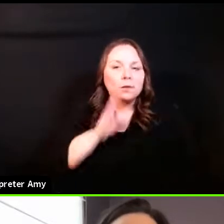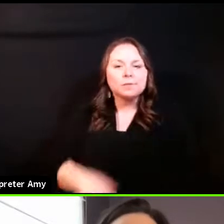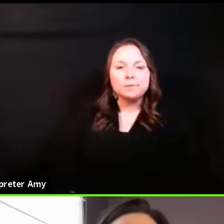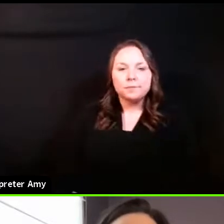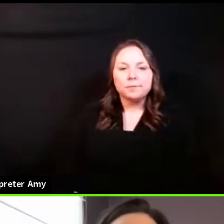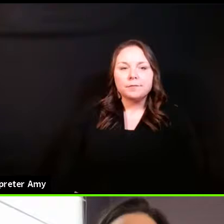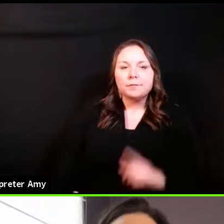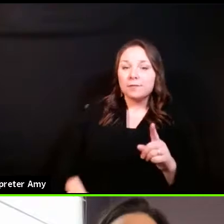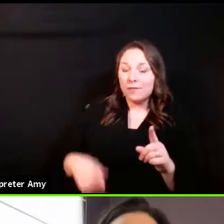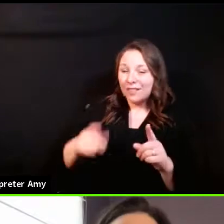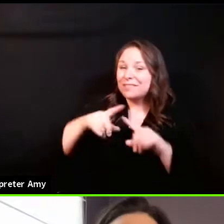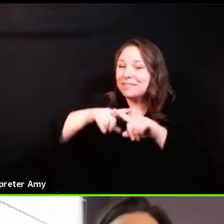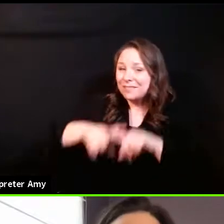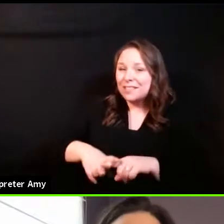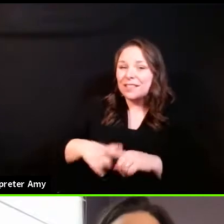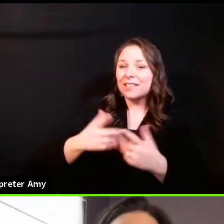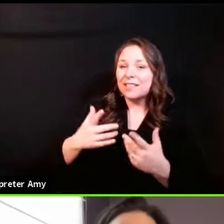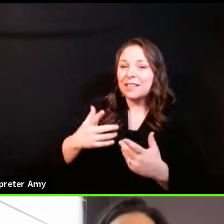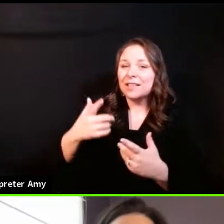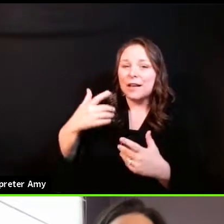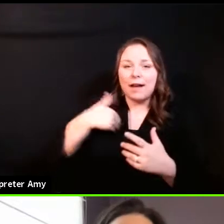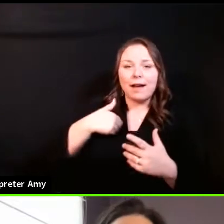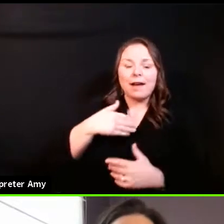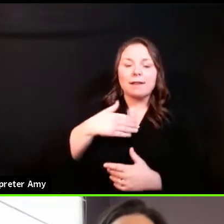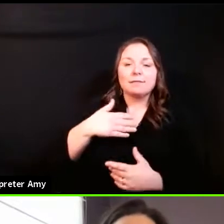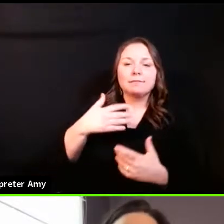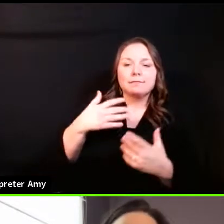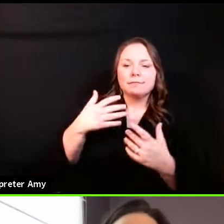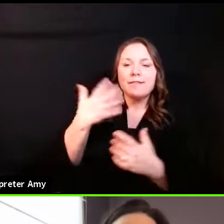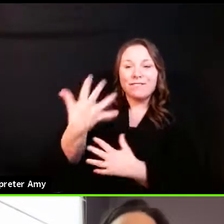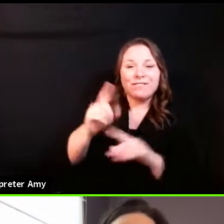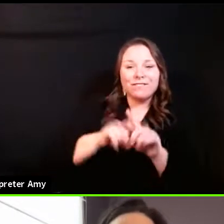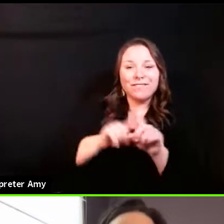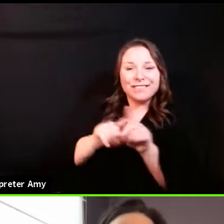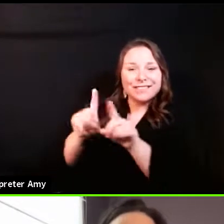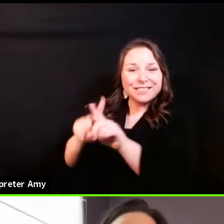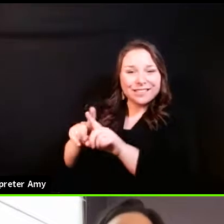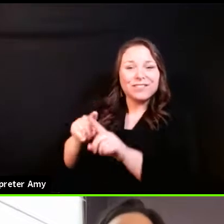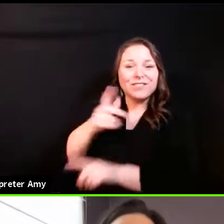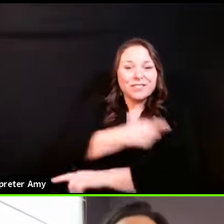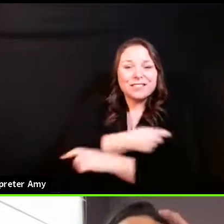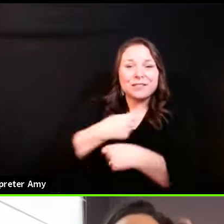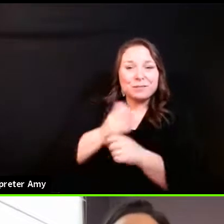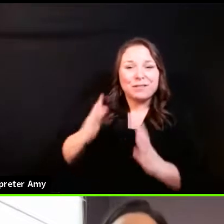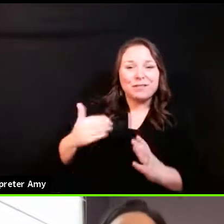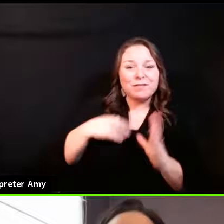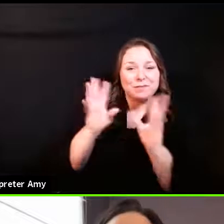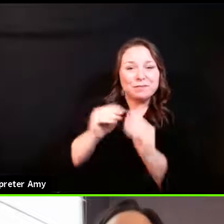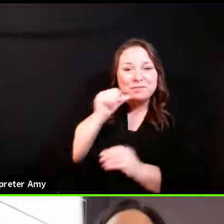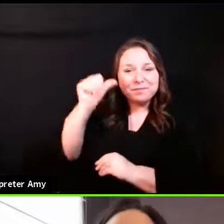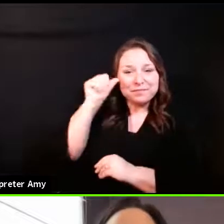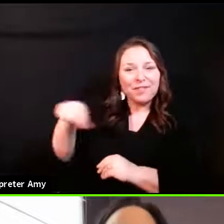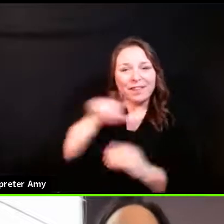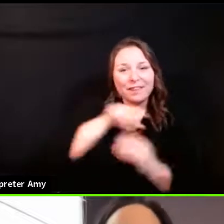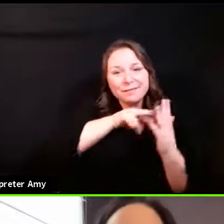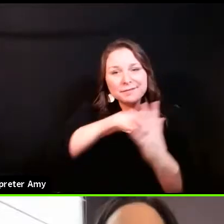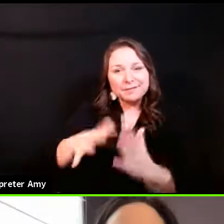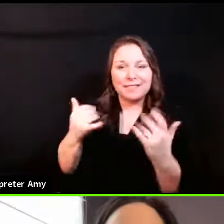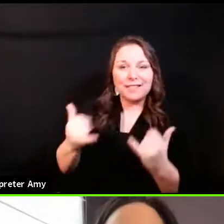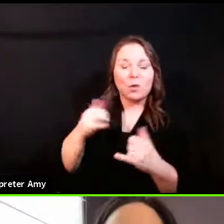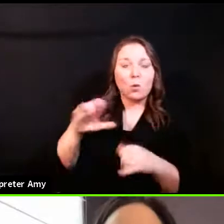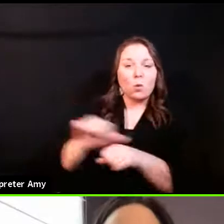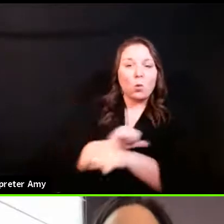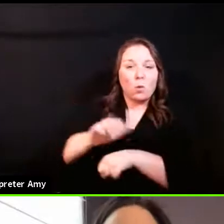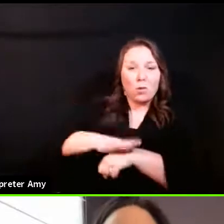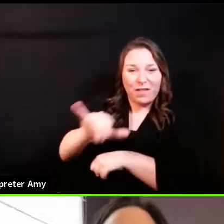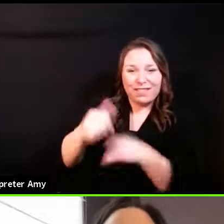like, certainly based off of there was a House hearing yesterday with 5 vaccine makers. It sounds like they all sort of have those studies in the works, or they're working up